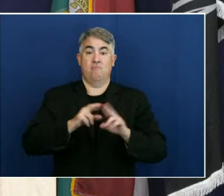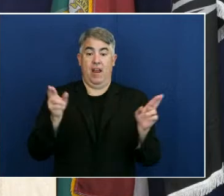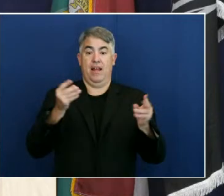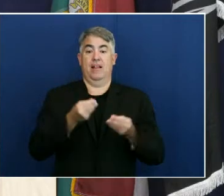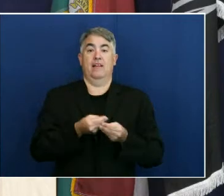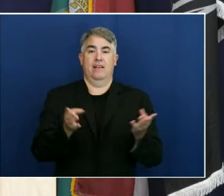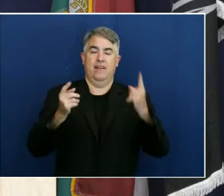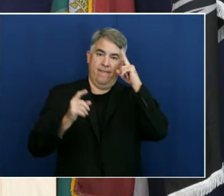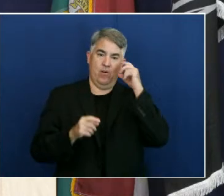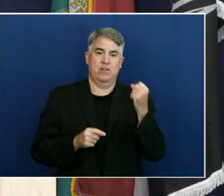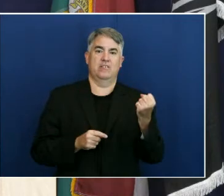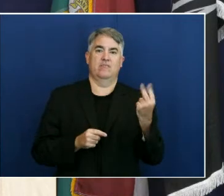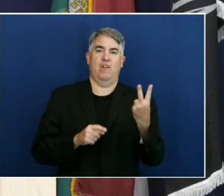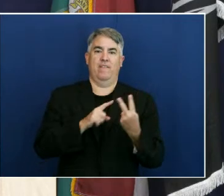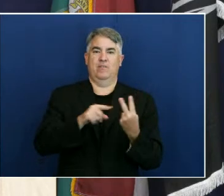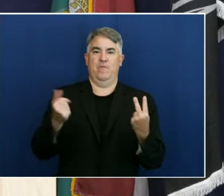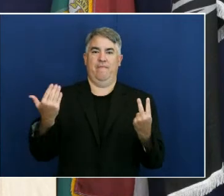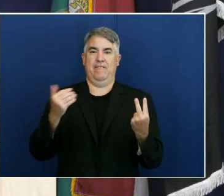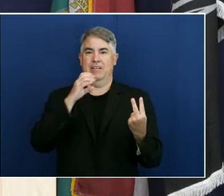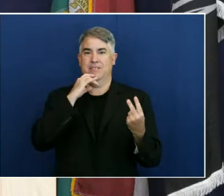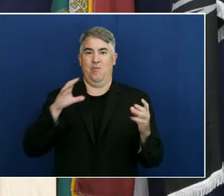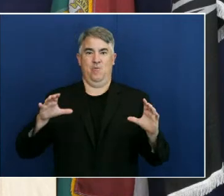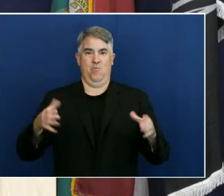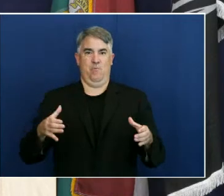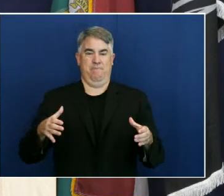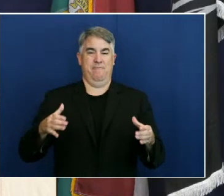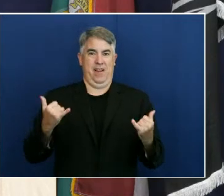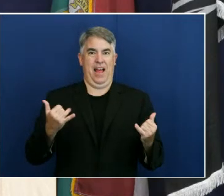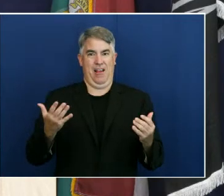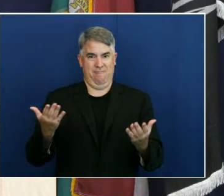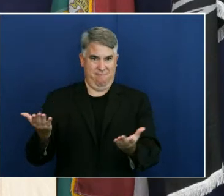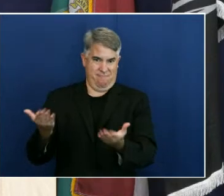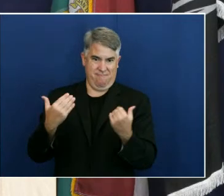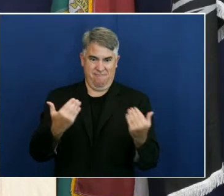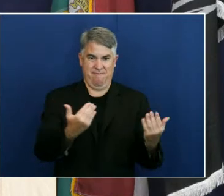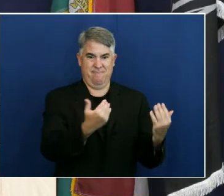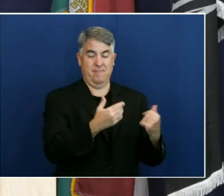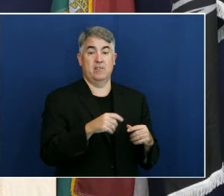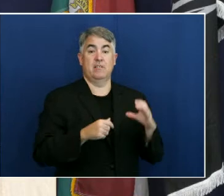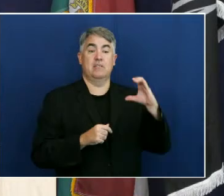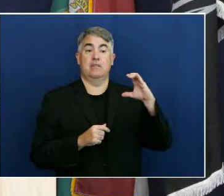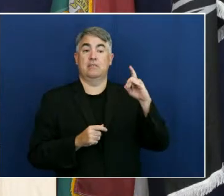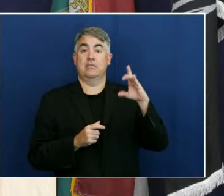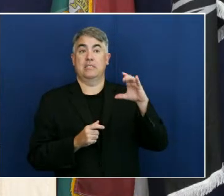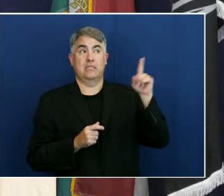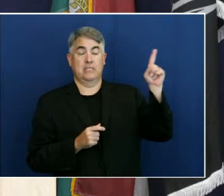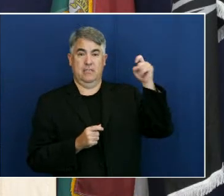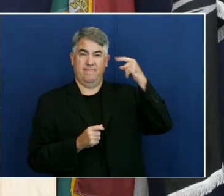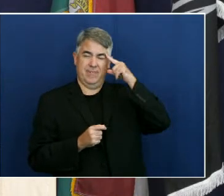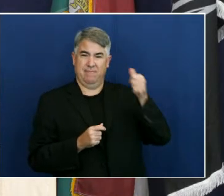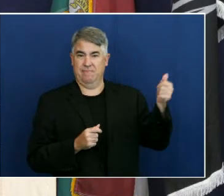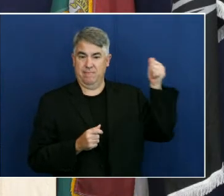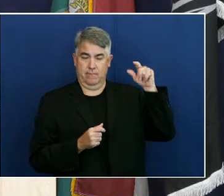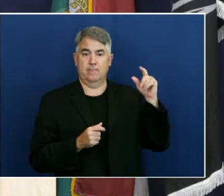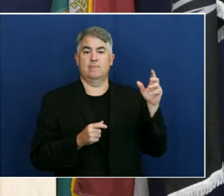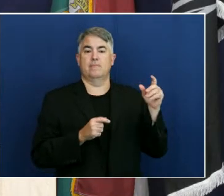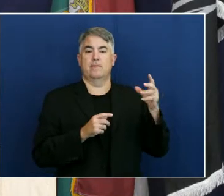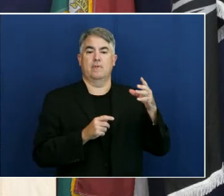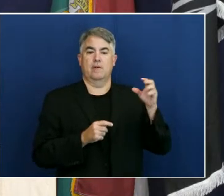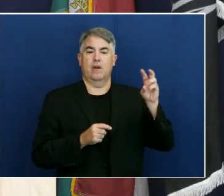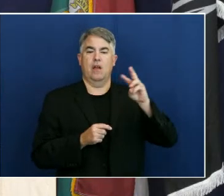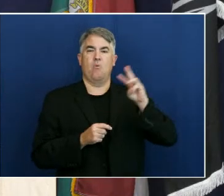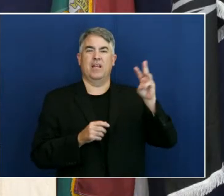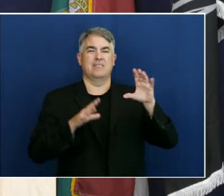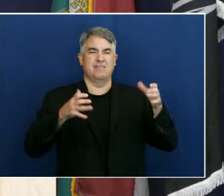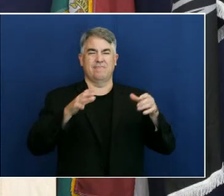CDC appears to have finished their review. The Western States Working Group, that is comprised of public health officials from Nevada, Washington, Oregon,